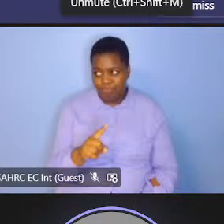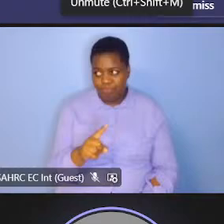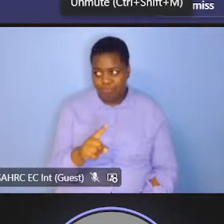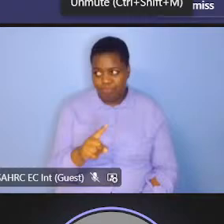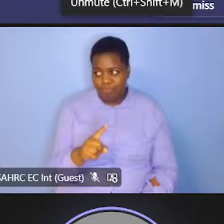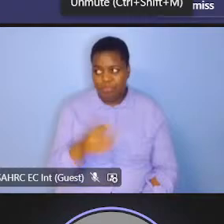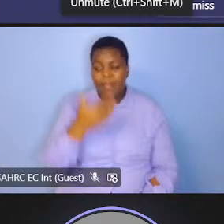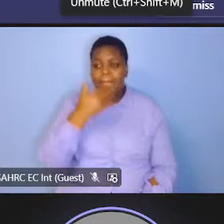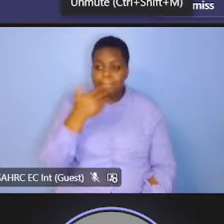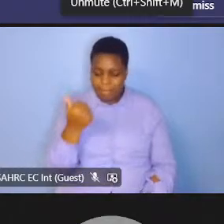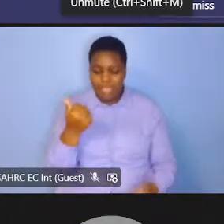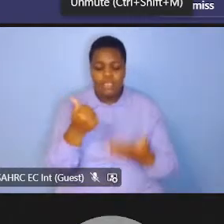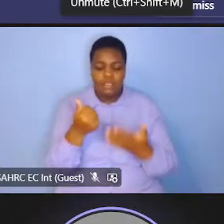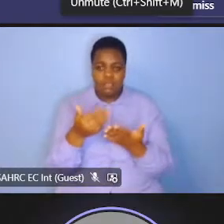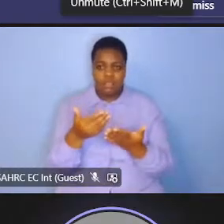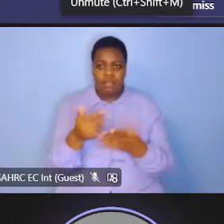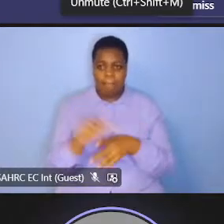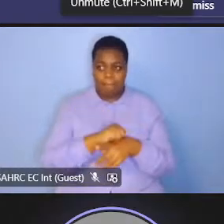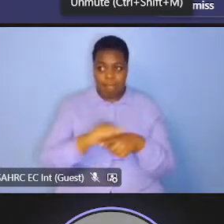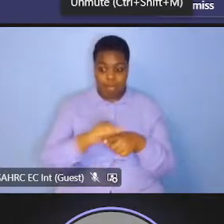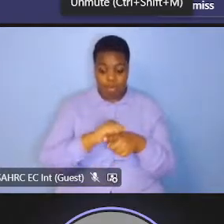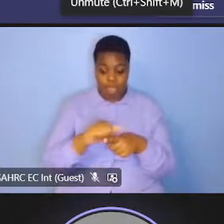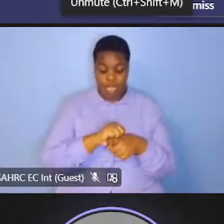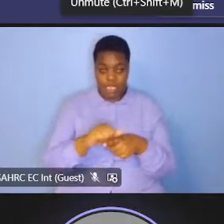best practice,